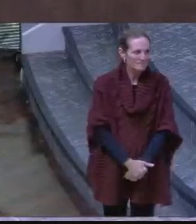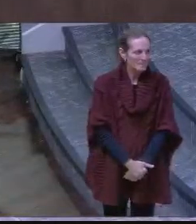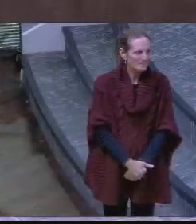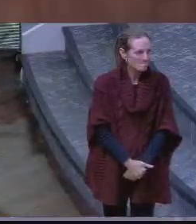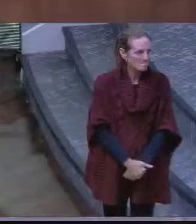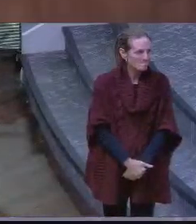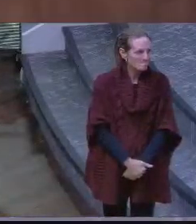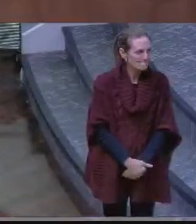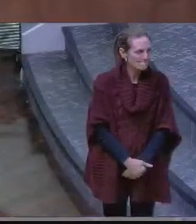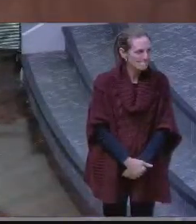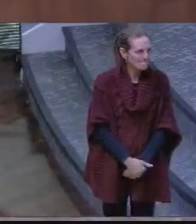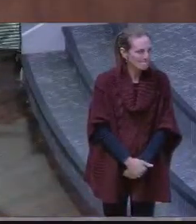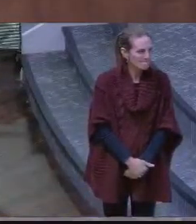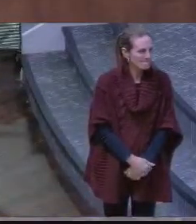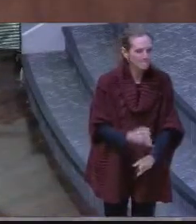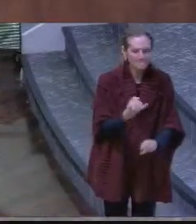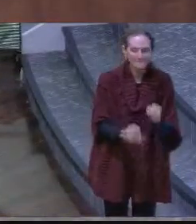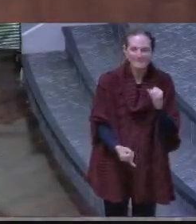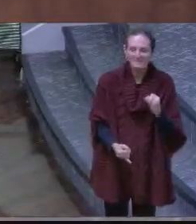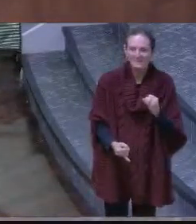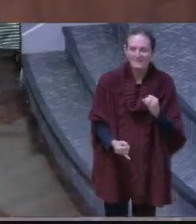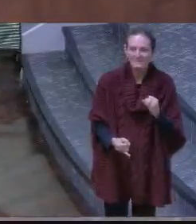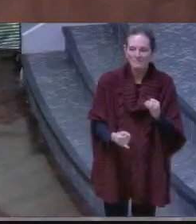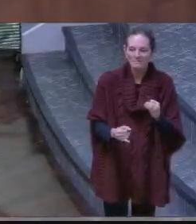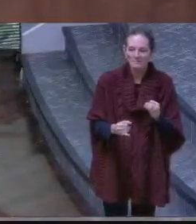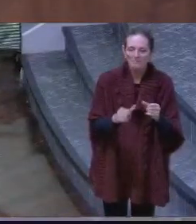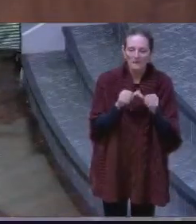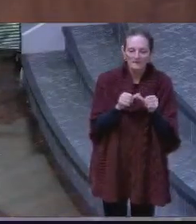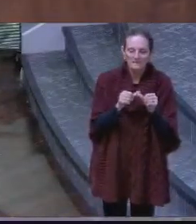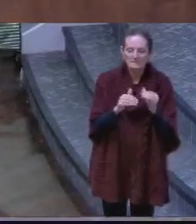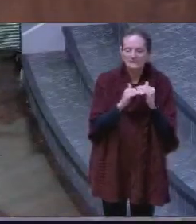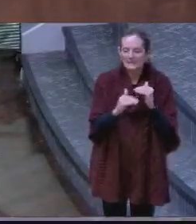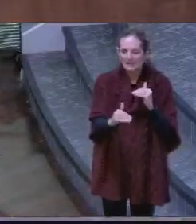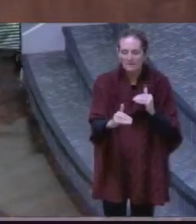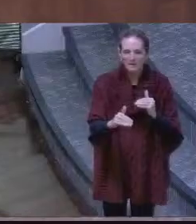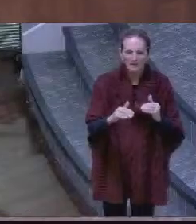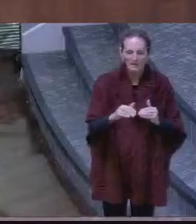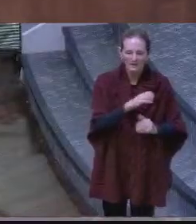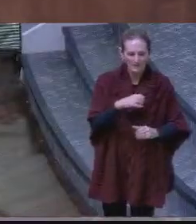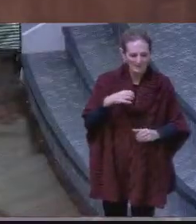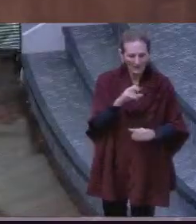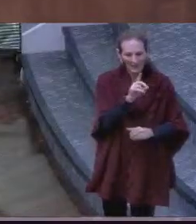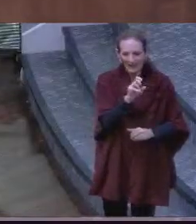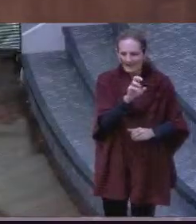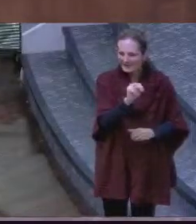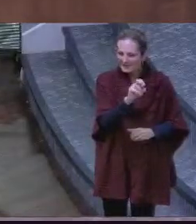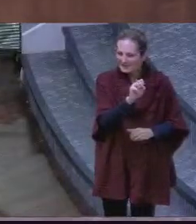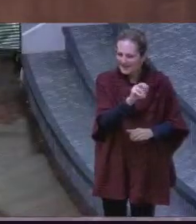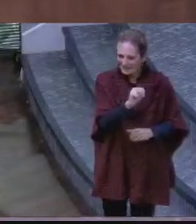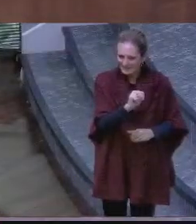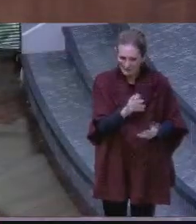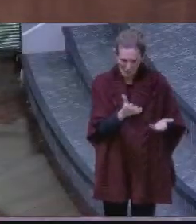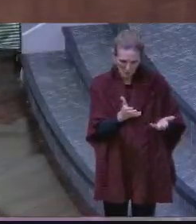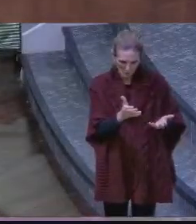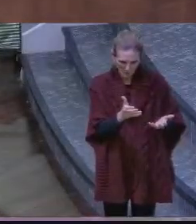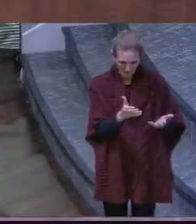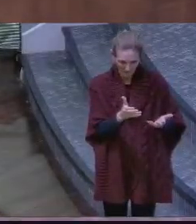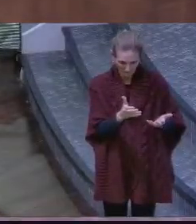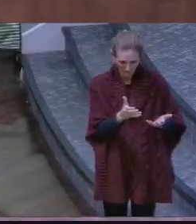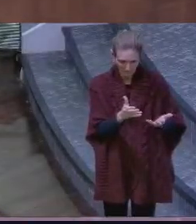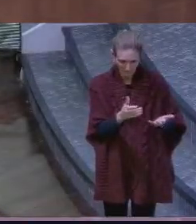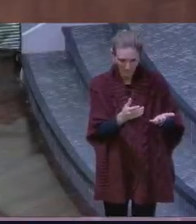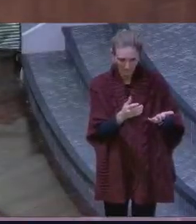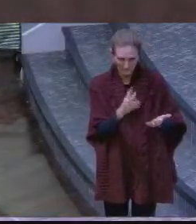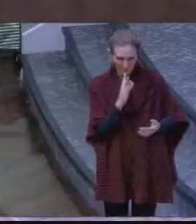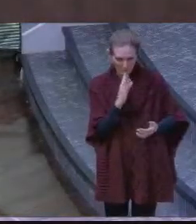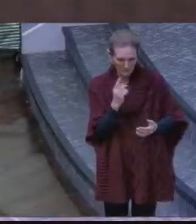Davis. And last, we have our Sustainability Committee. Mr. Denson, you attend those meetings. Would you like to speak for Dr.